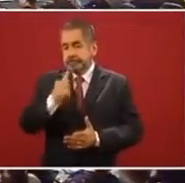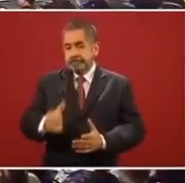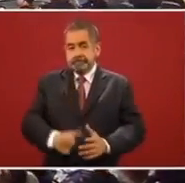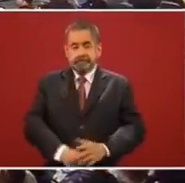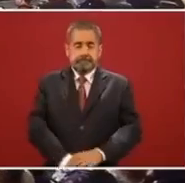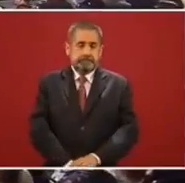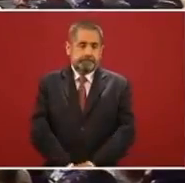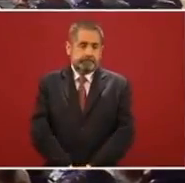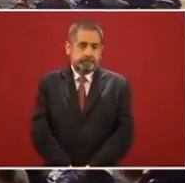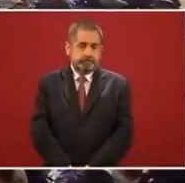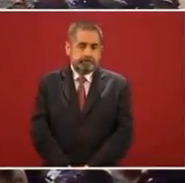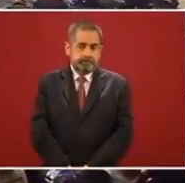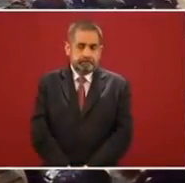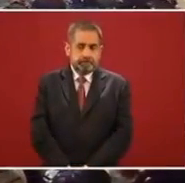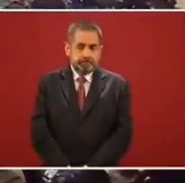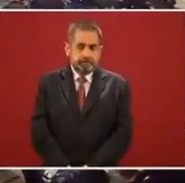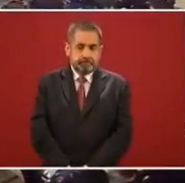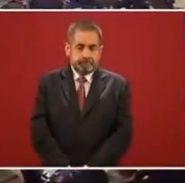taxes.